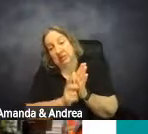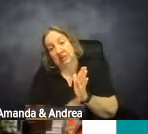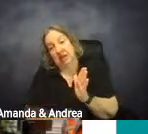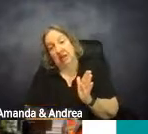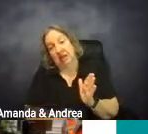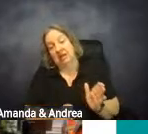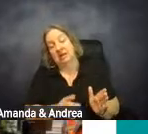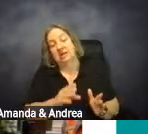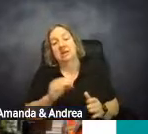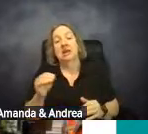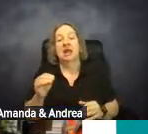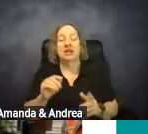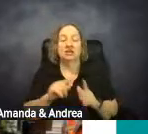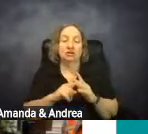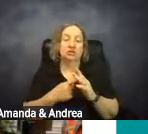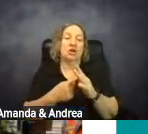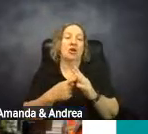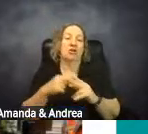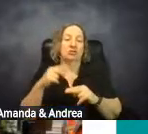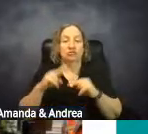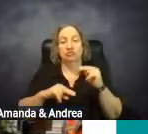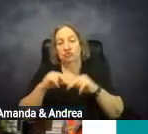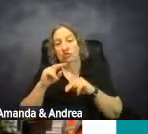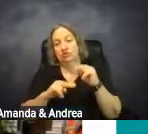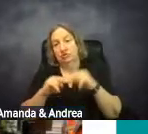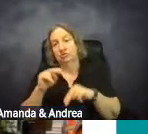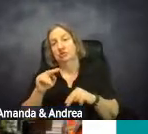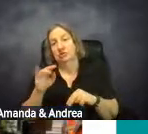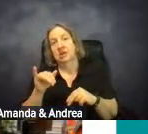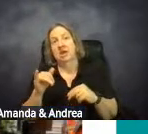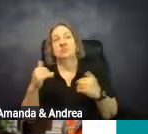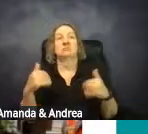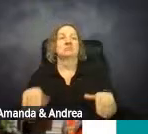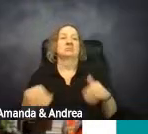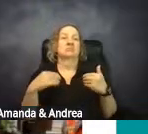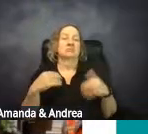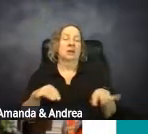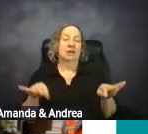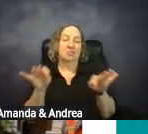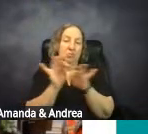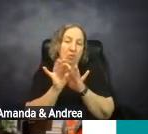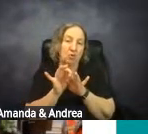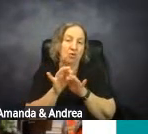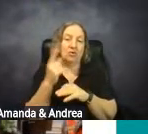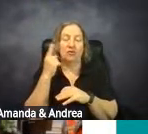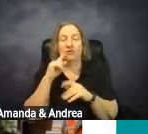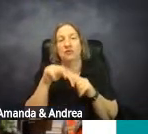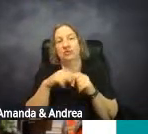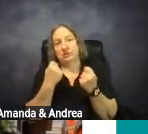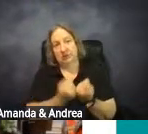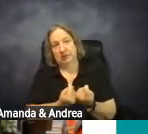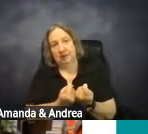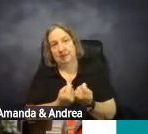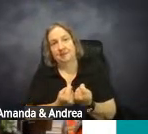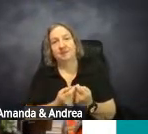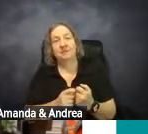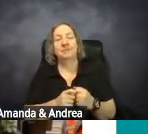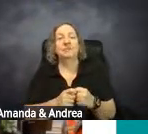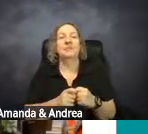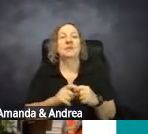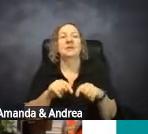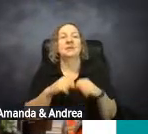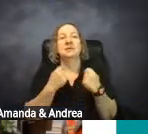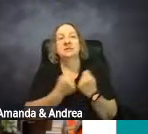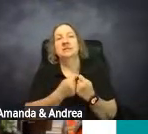enter in construction. So this is tremendously important for the team to move into this